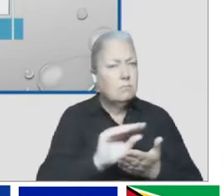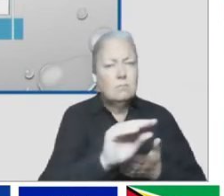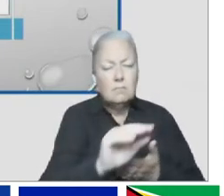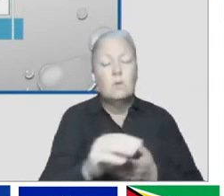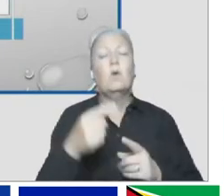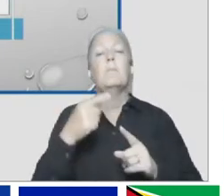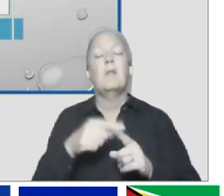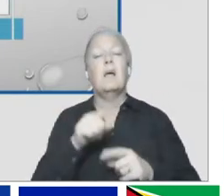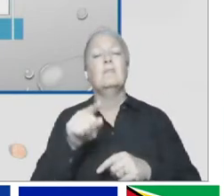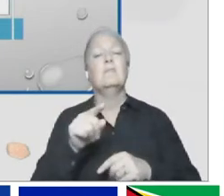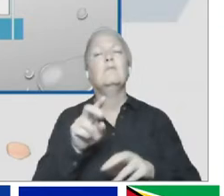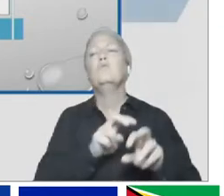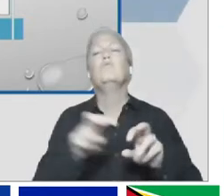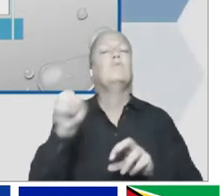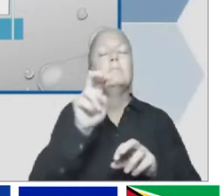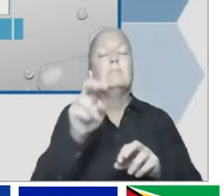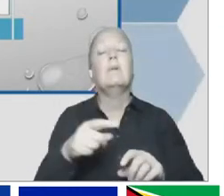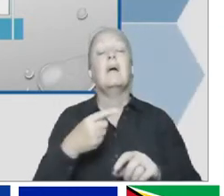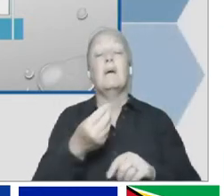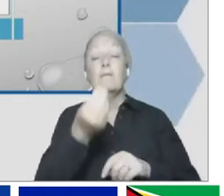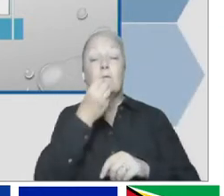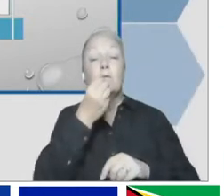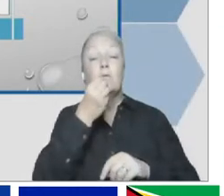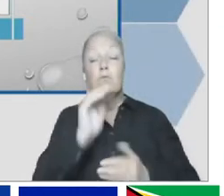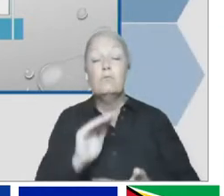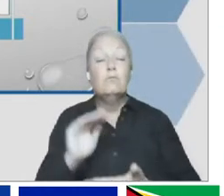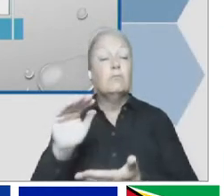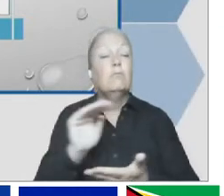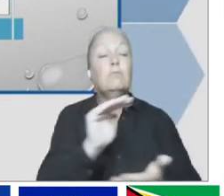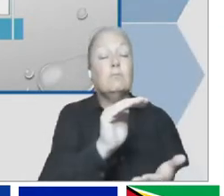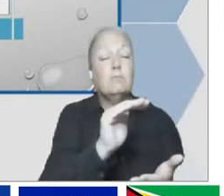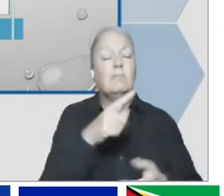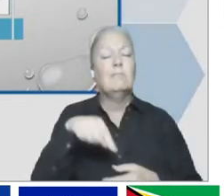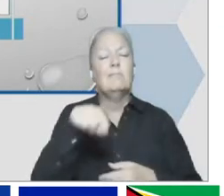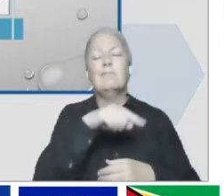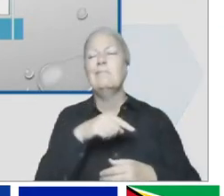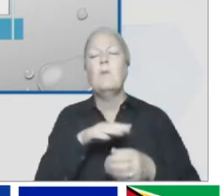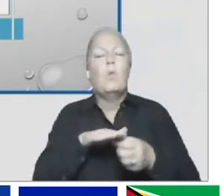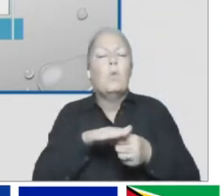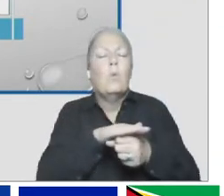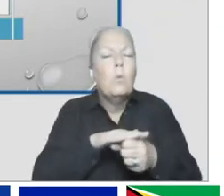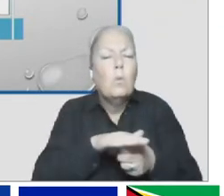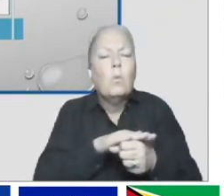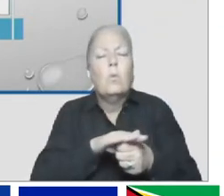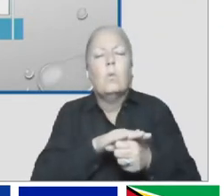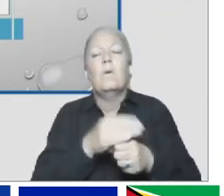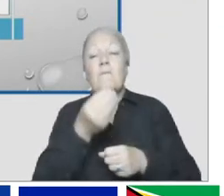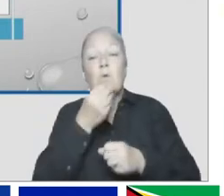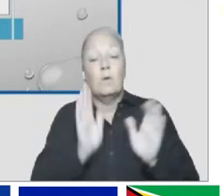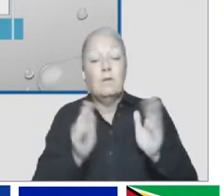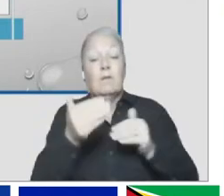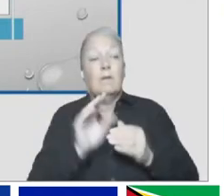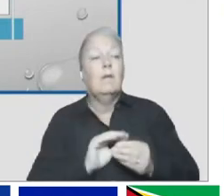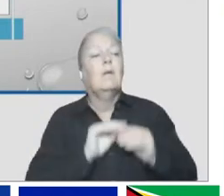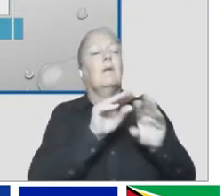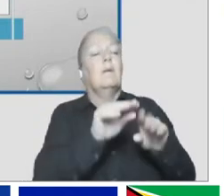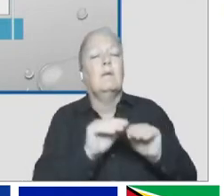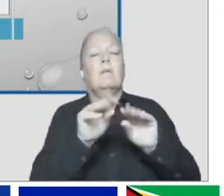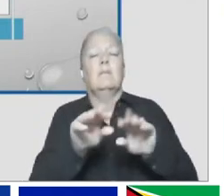of locally grown foods in love boxes began, the aggregate of which amounted